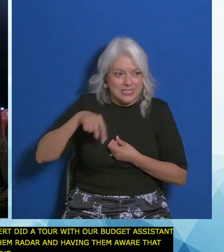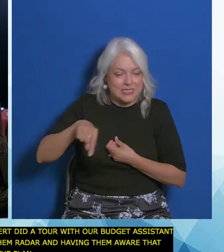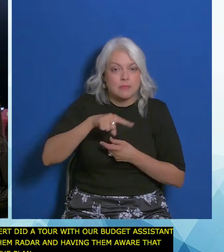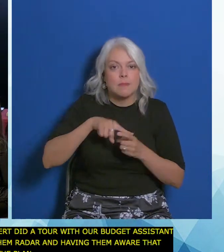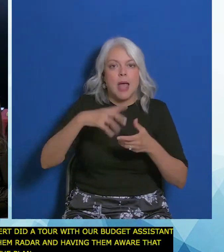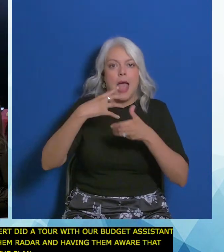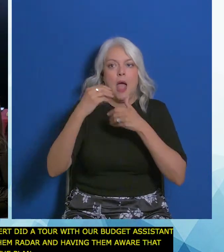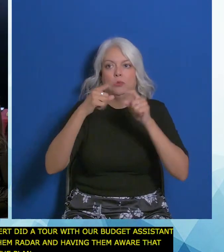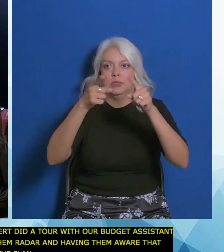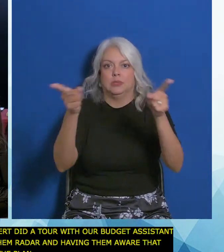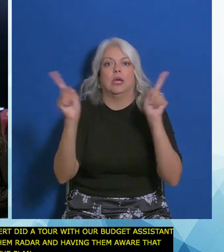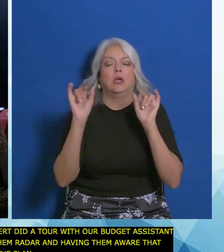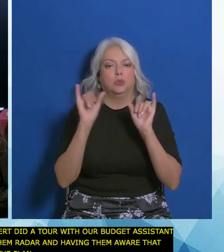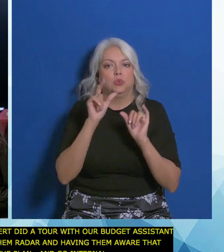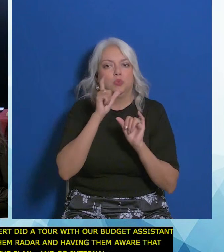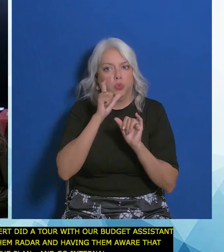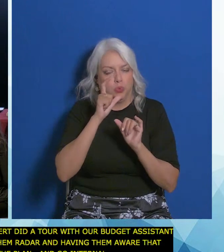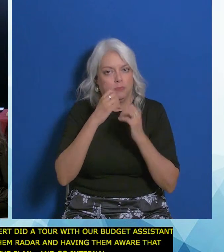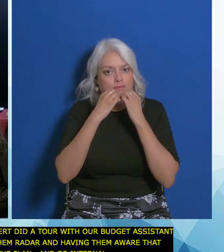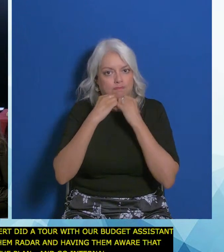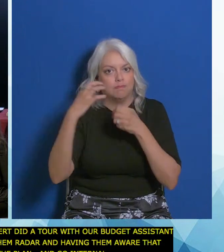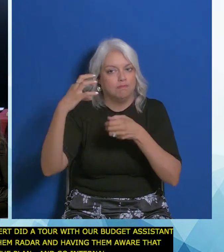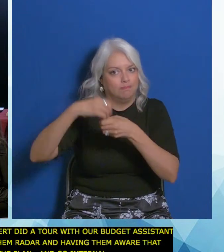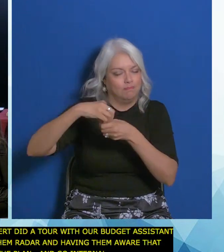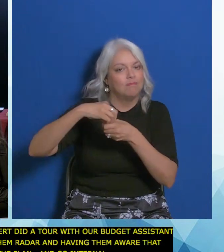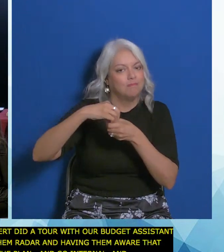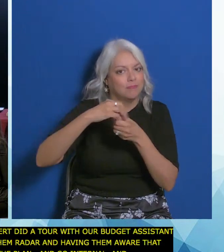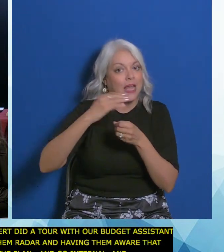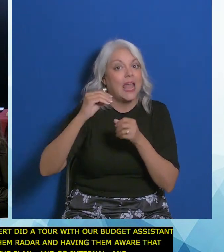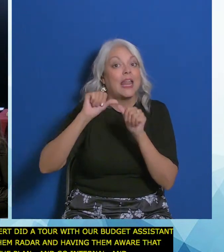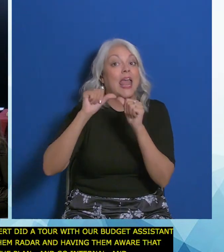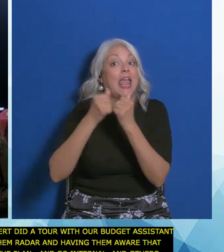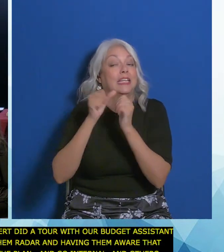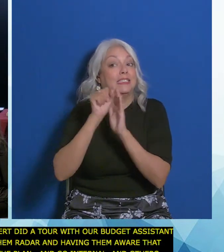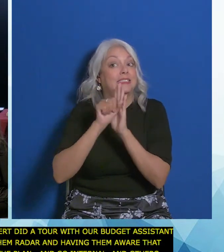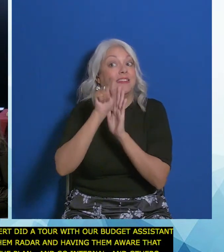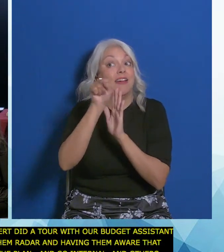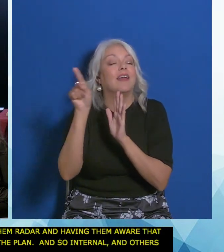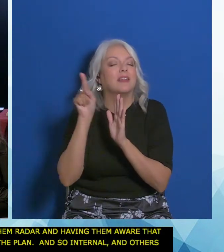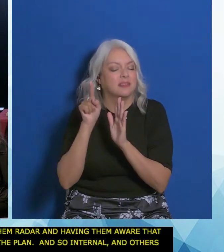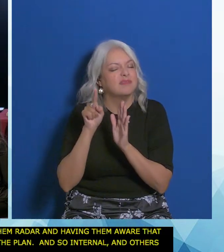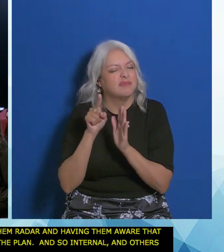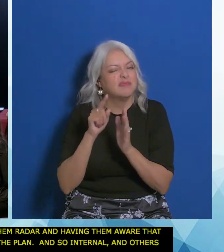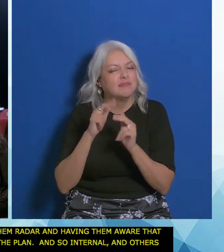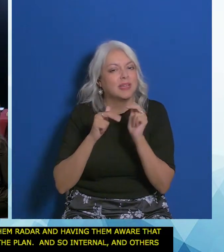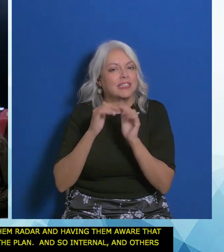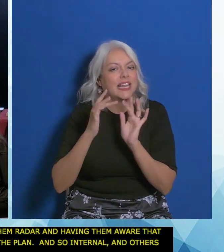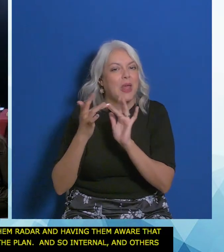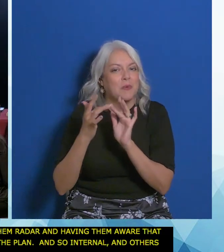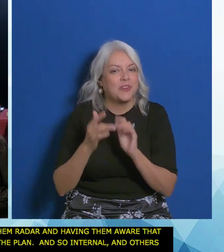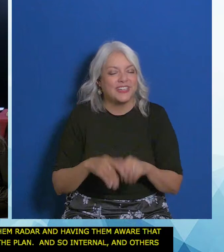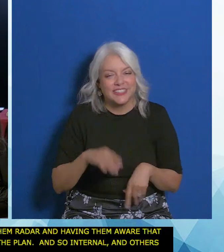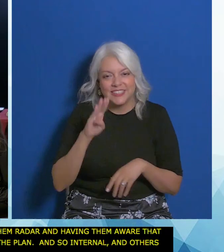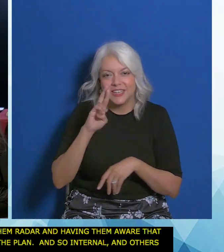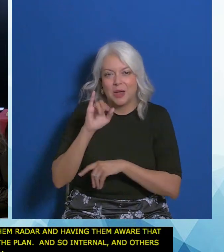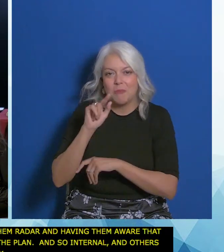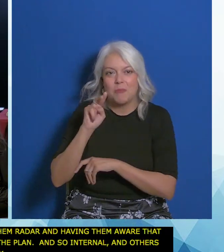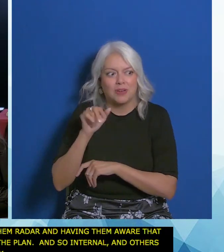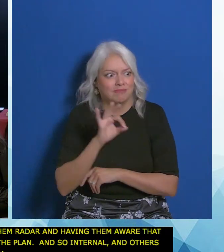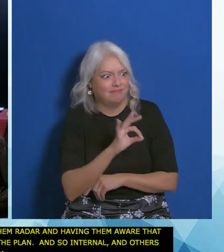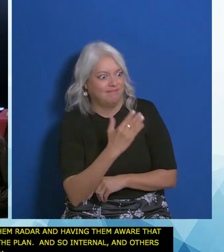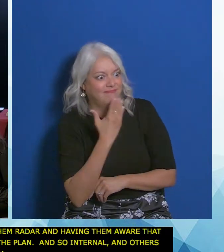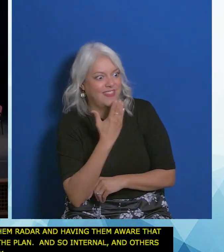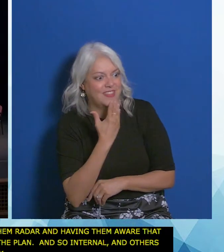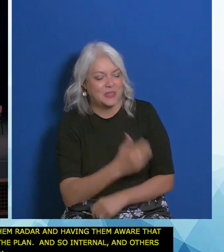but others as well as the external agencies. So building that network. Amazing, thank you. Thank